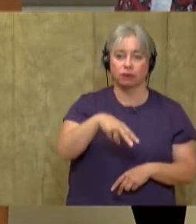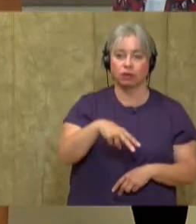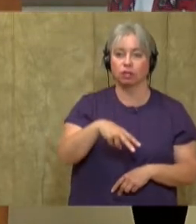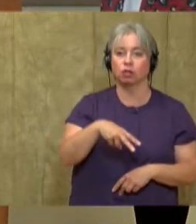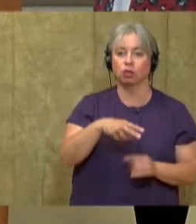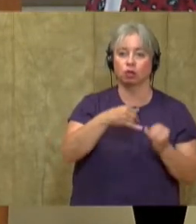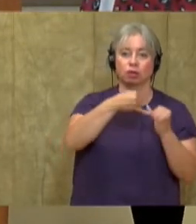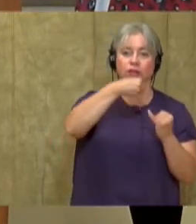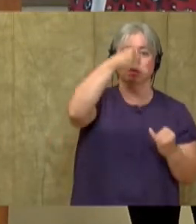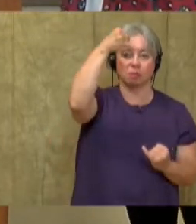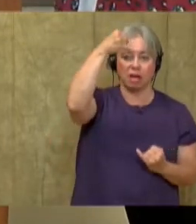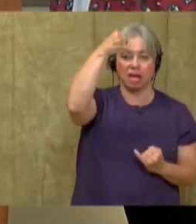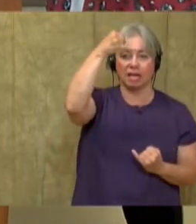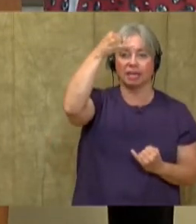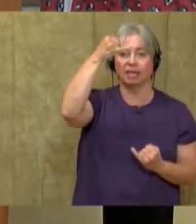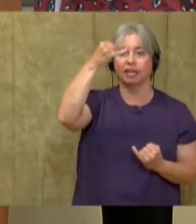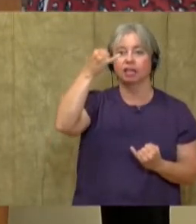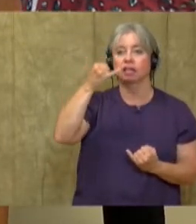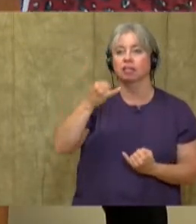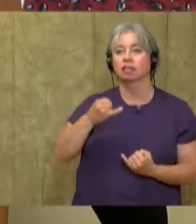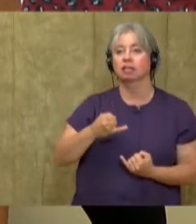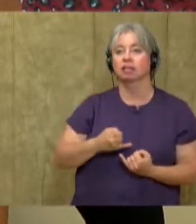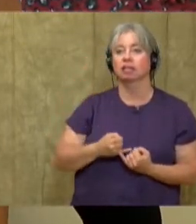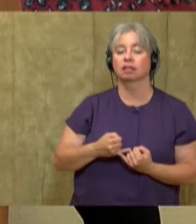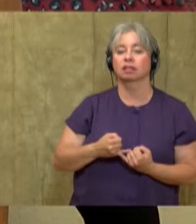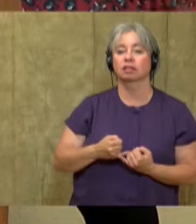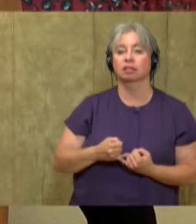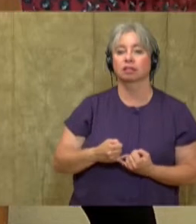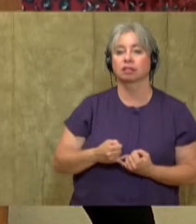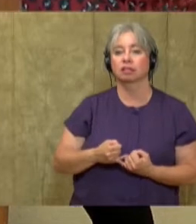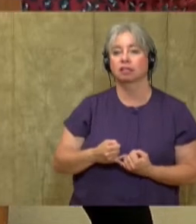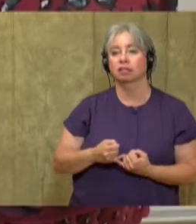here. In middle school, we kind of talk